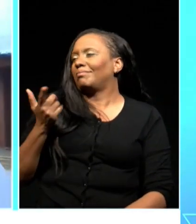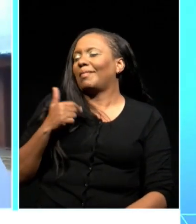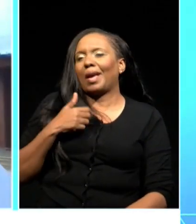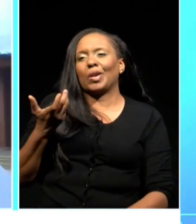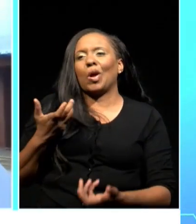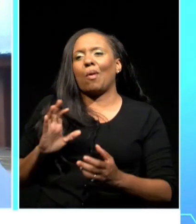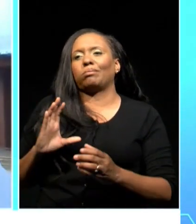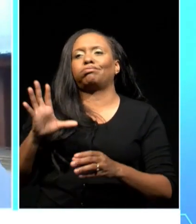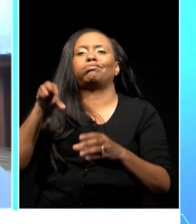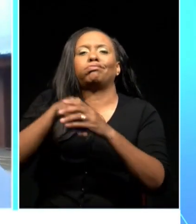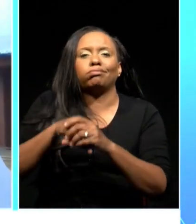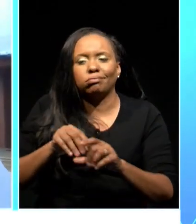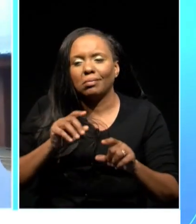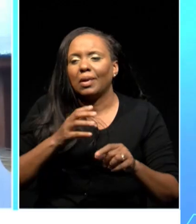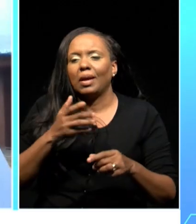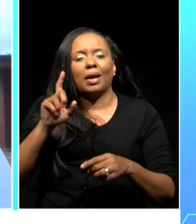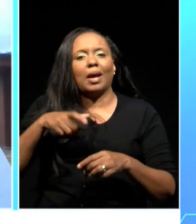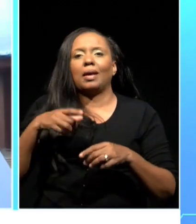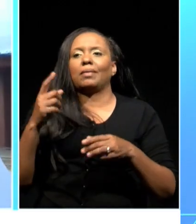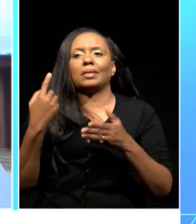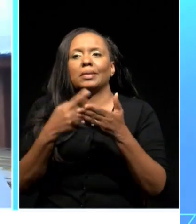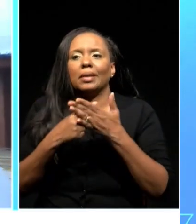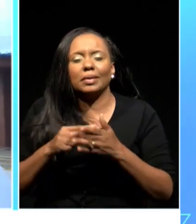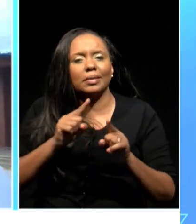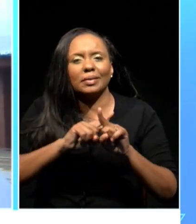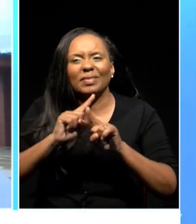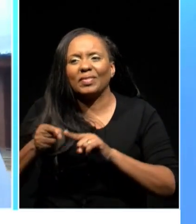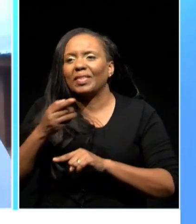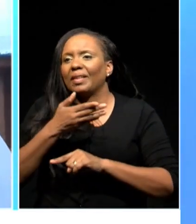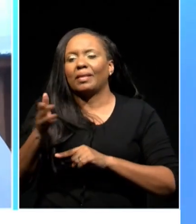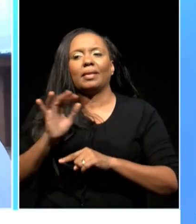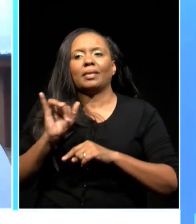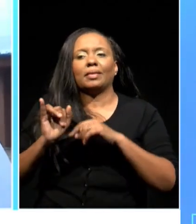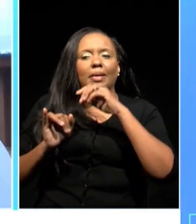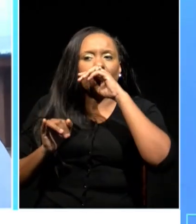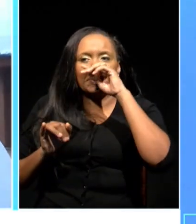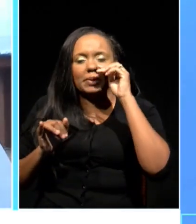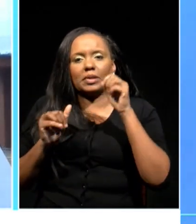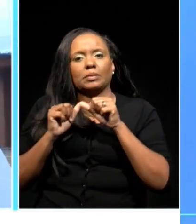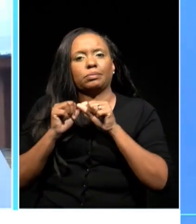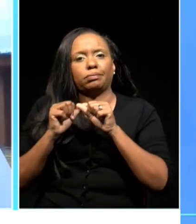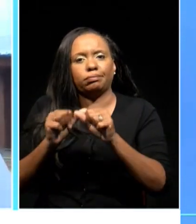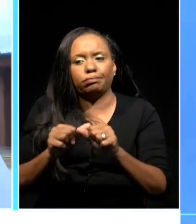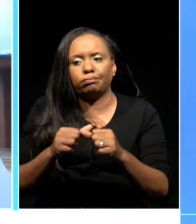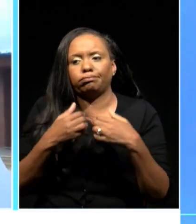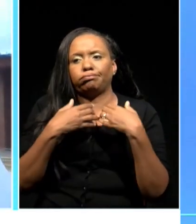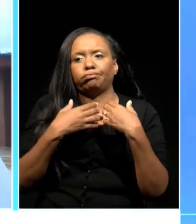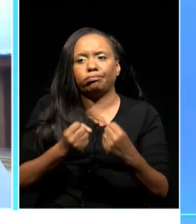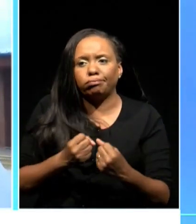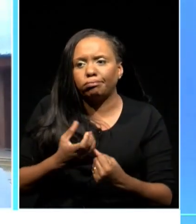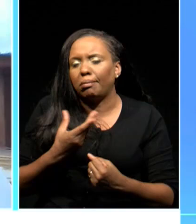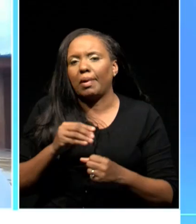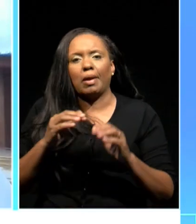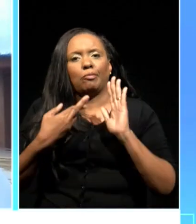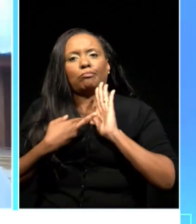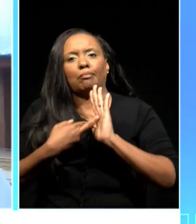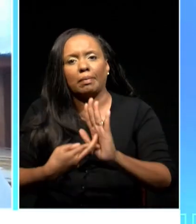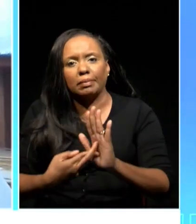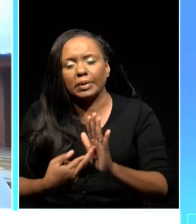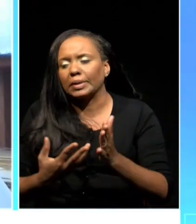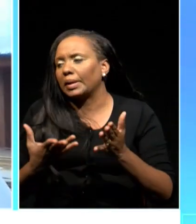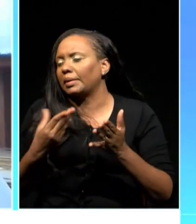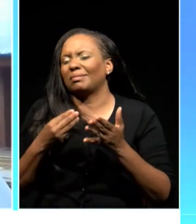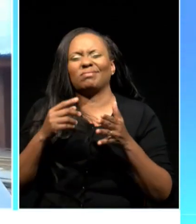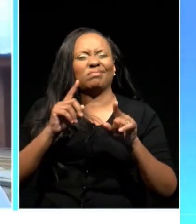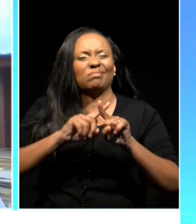have to discuss all kinds of things about stability in the first past the post system and instability in proportional representation and so